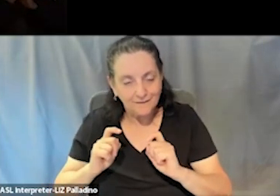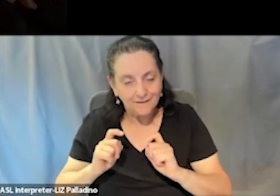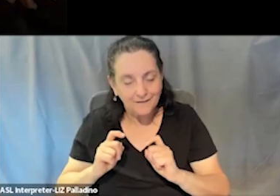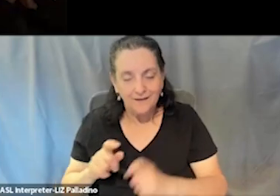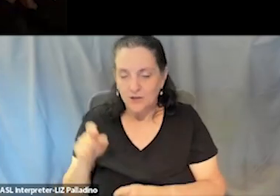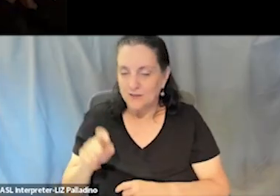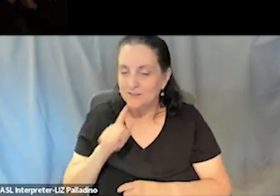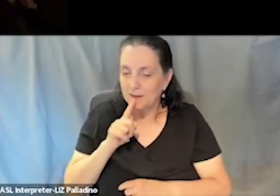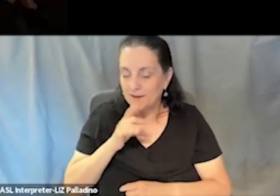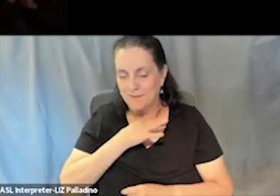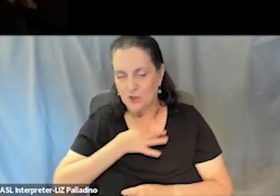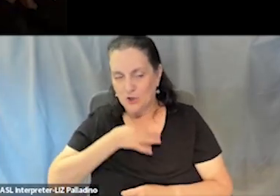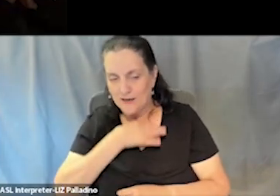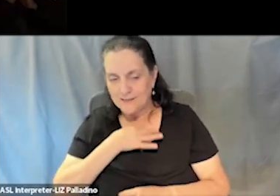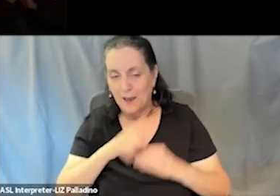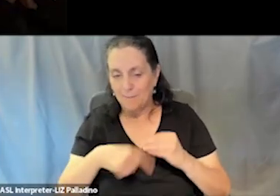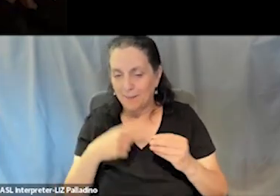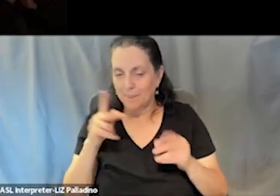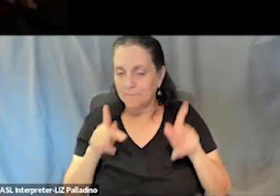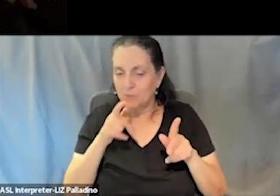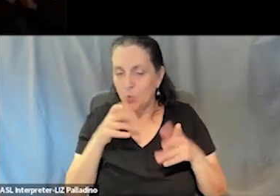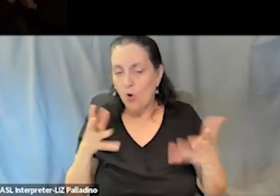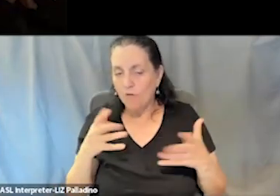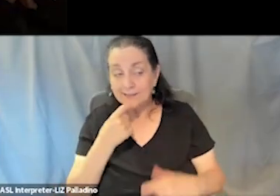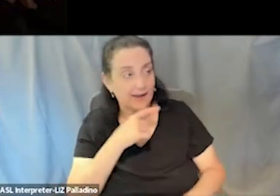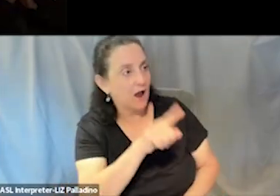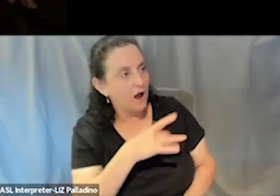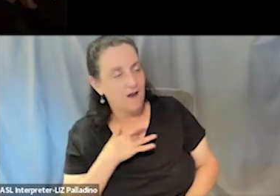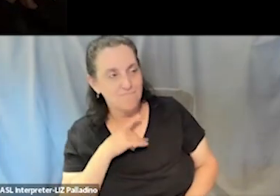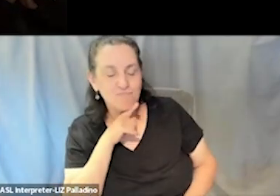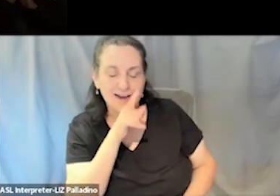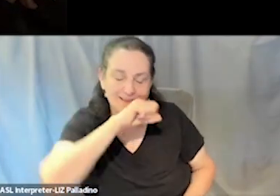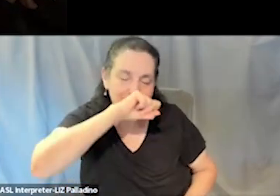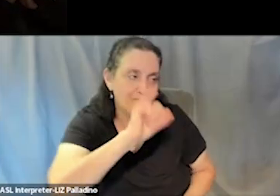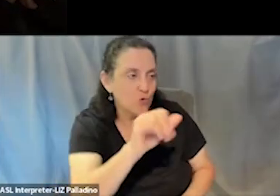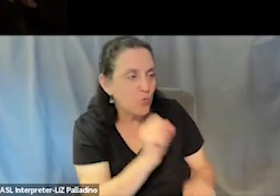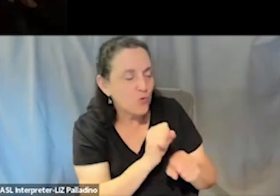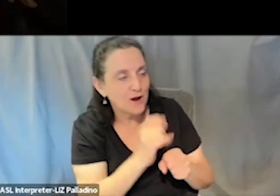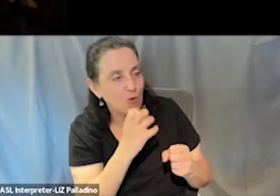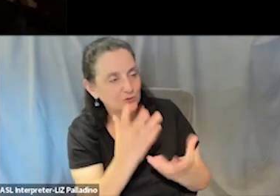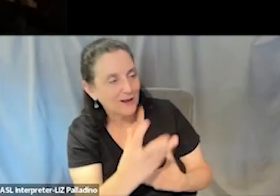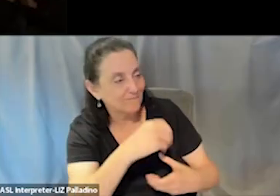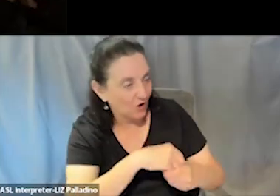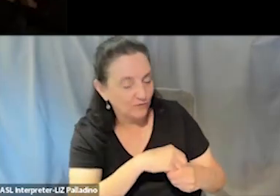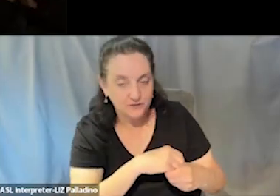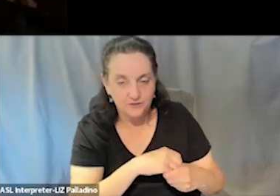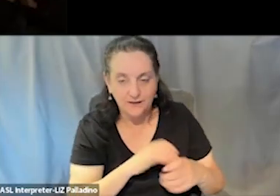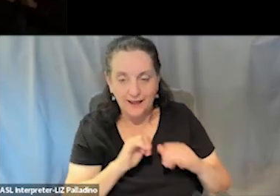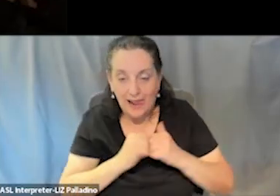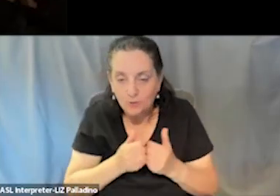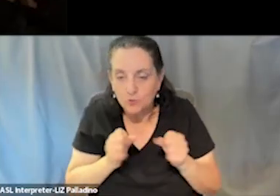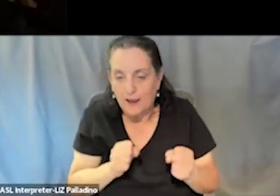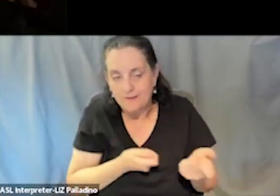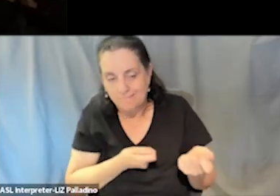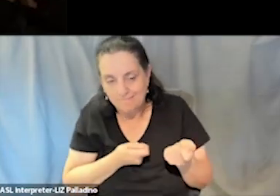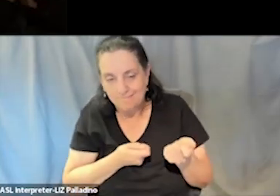You have to have a curiosity about the people who've already expressed this interest in your work. And so just, again, getting a little deeper, sending